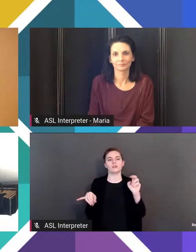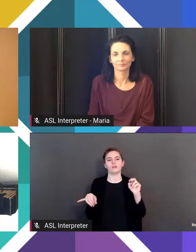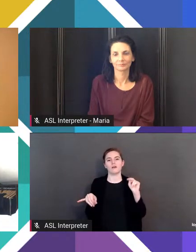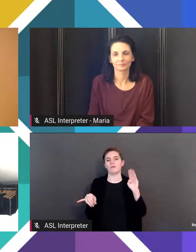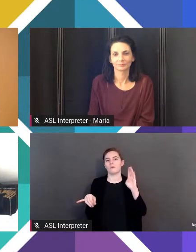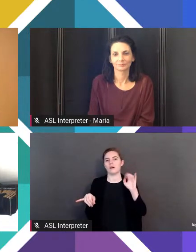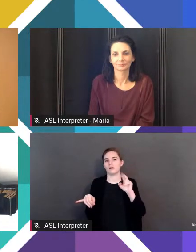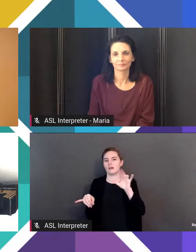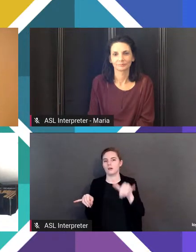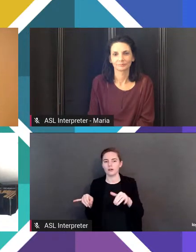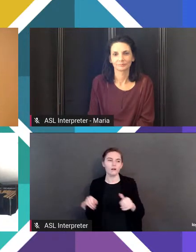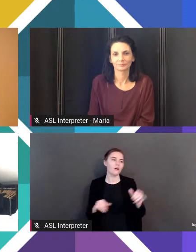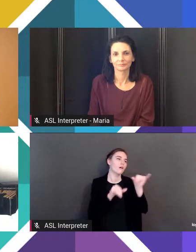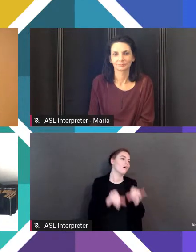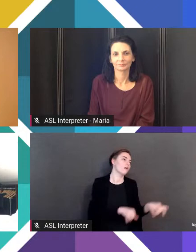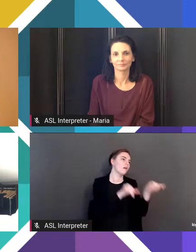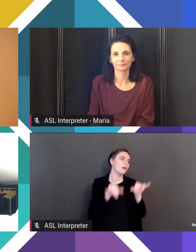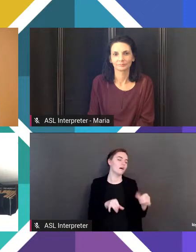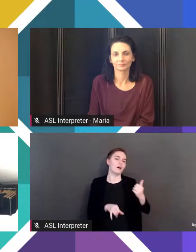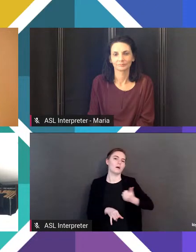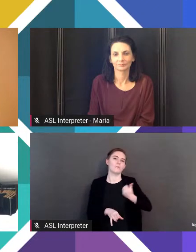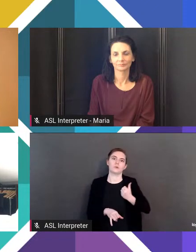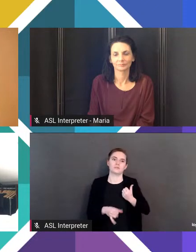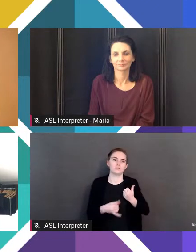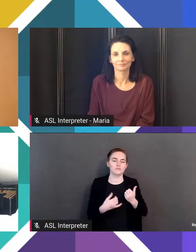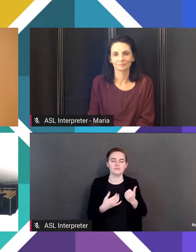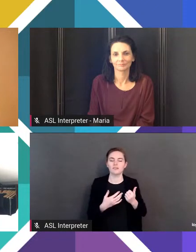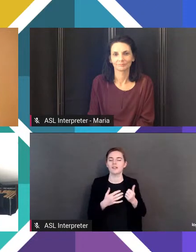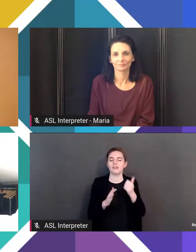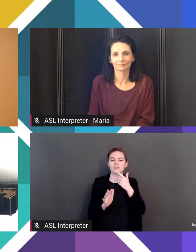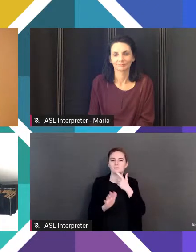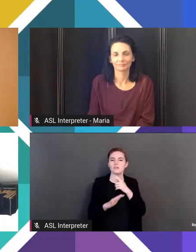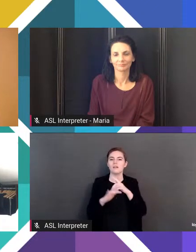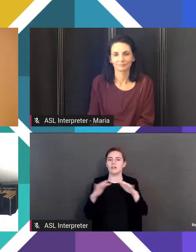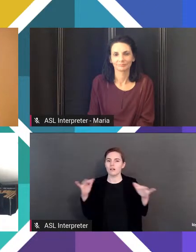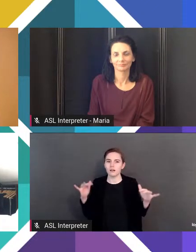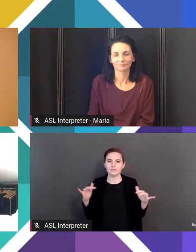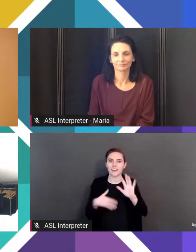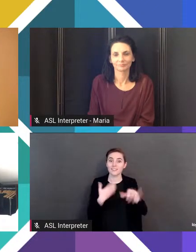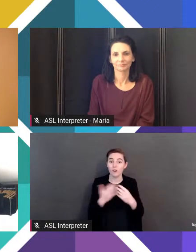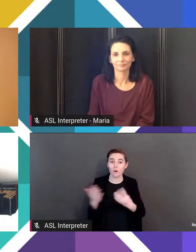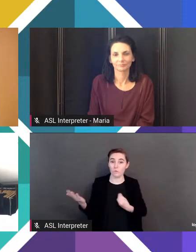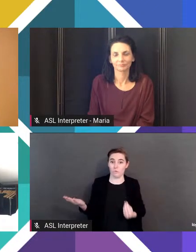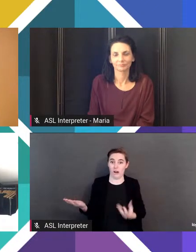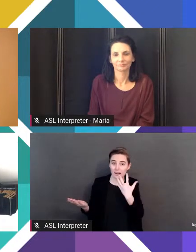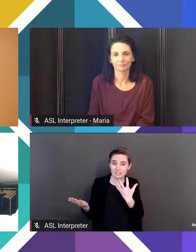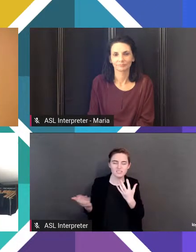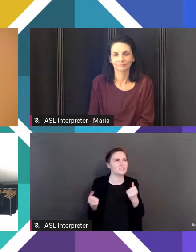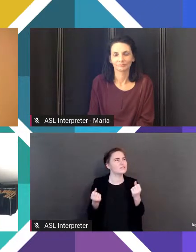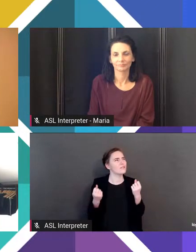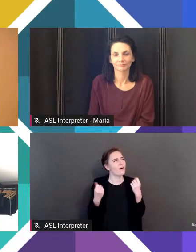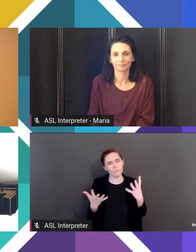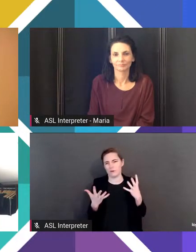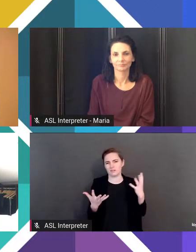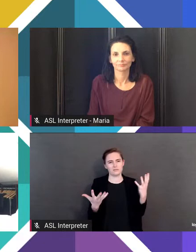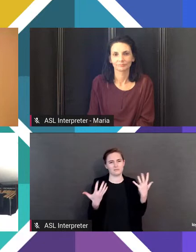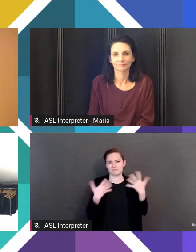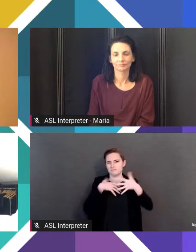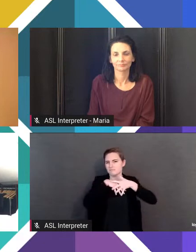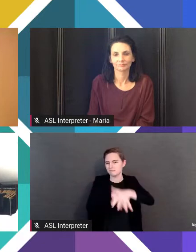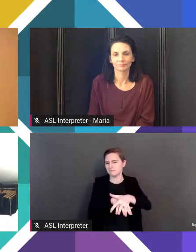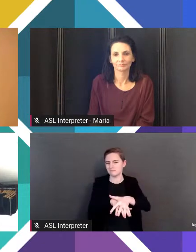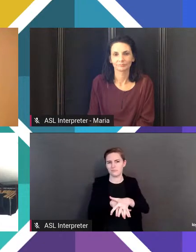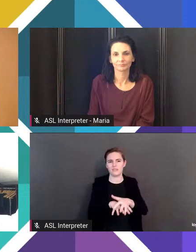And, like, you know, they're all white too. I feel like, you know, so much of this is tied up in that current conversation too.